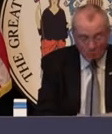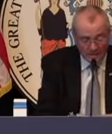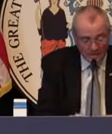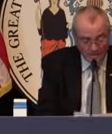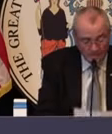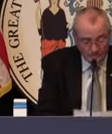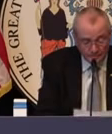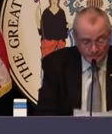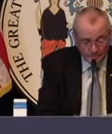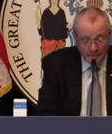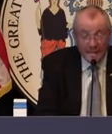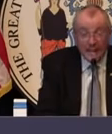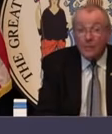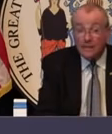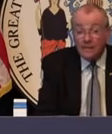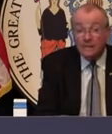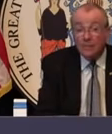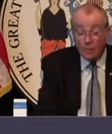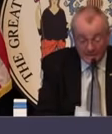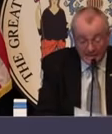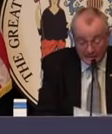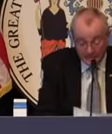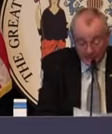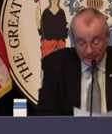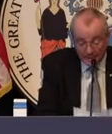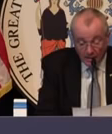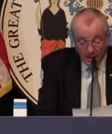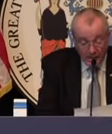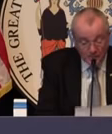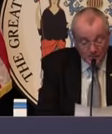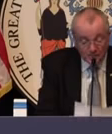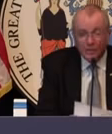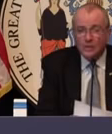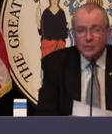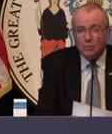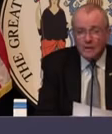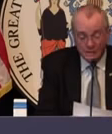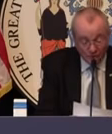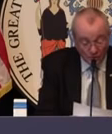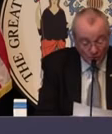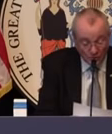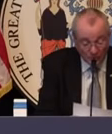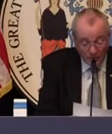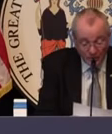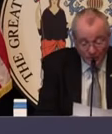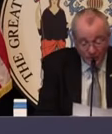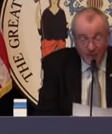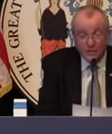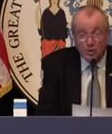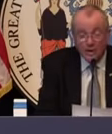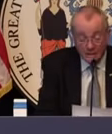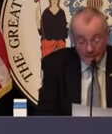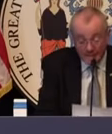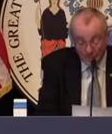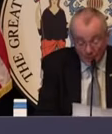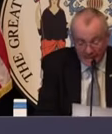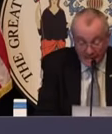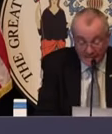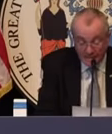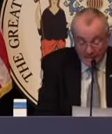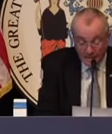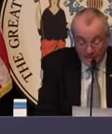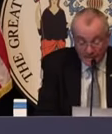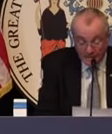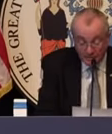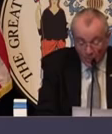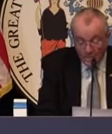to keep working. And we need to get more data. Our hospitals are a tremendous source of the benchmark data that we